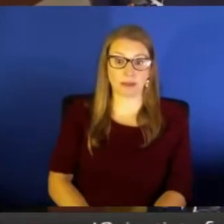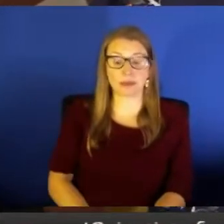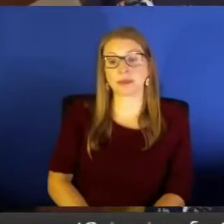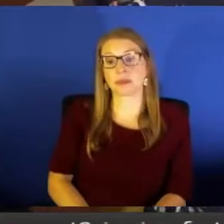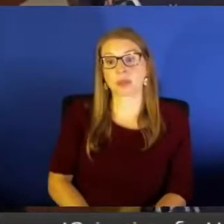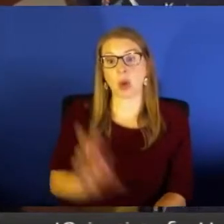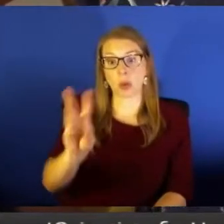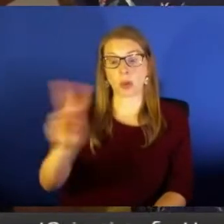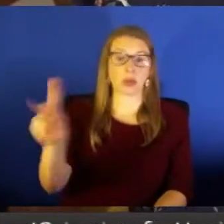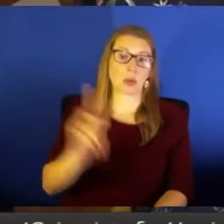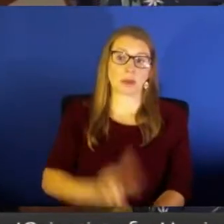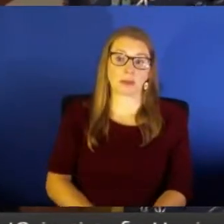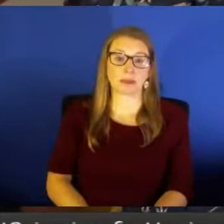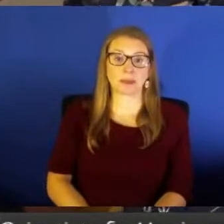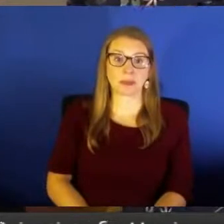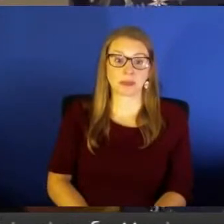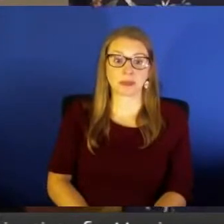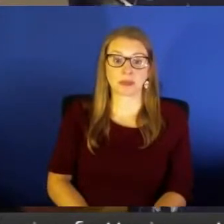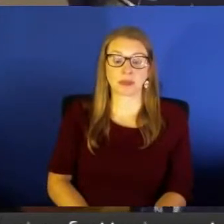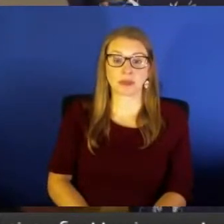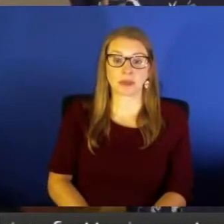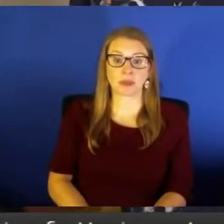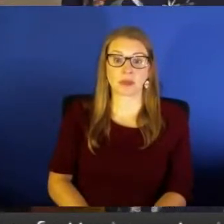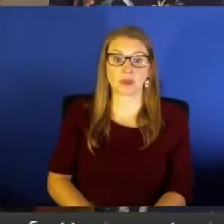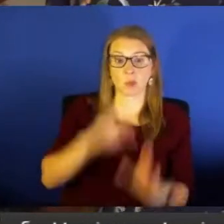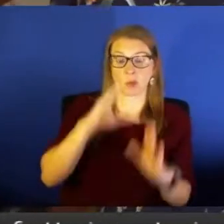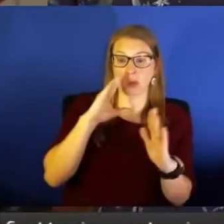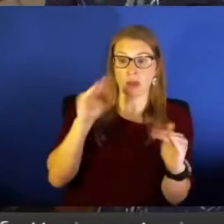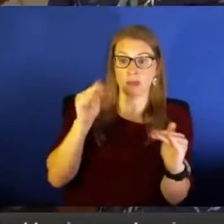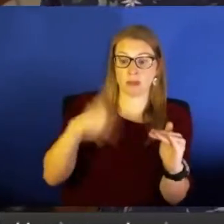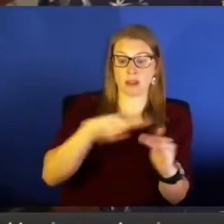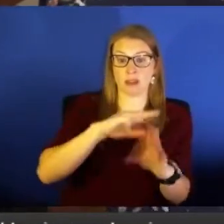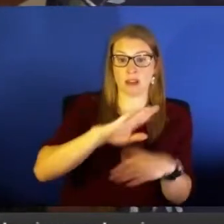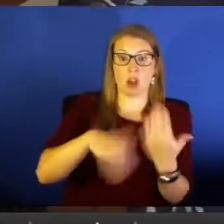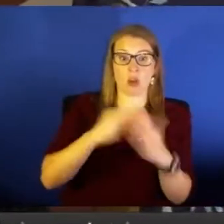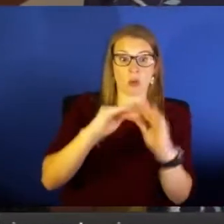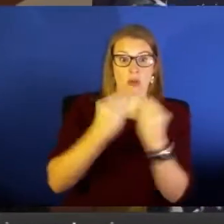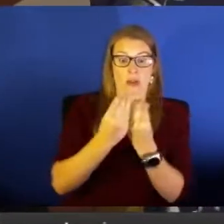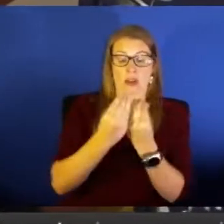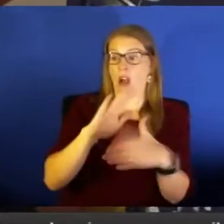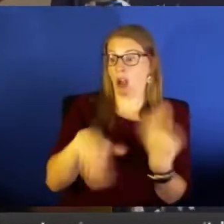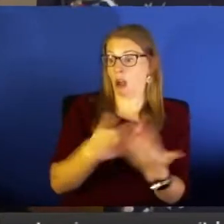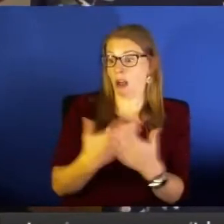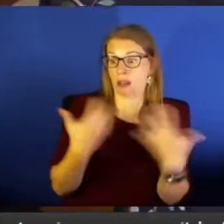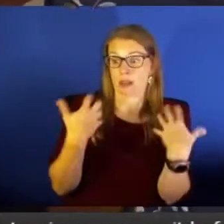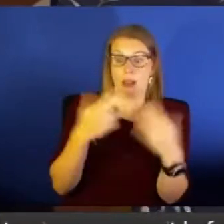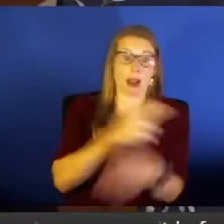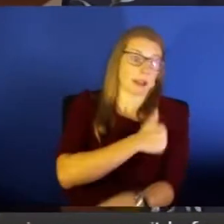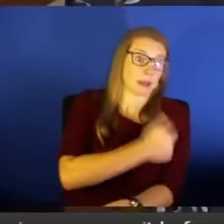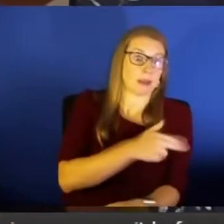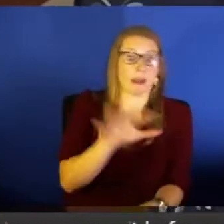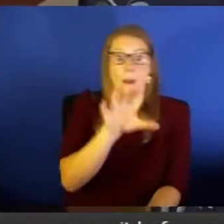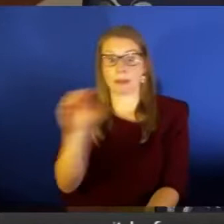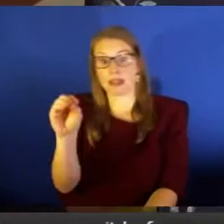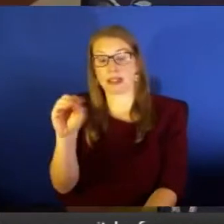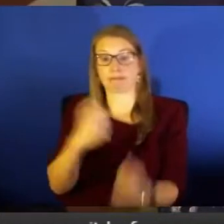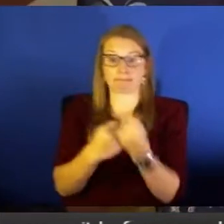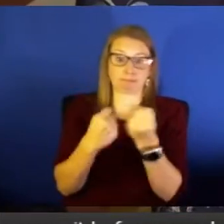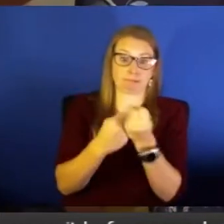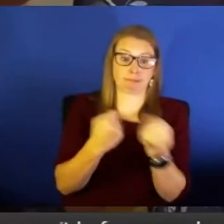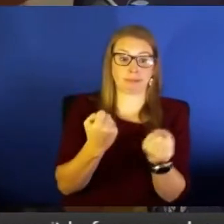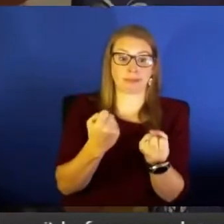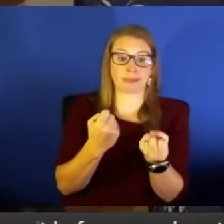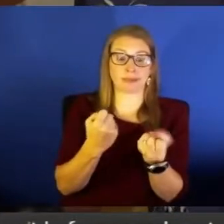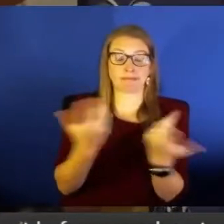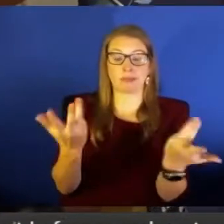a service like this? We hope for them to be in all organizations, all hospitals, and all companies, but so people understand how important